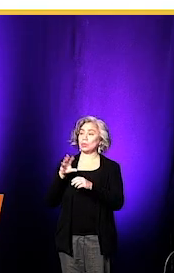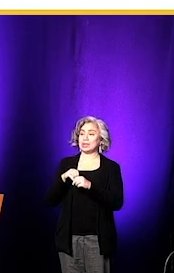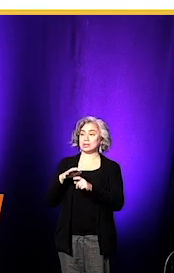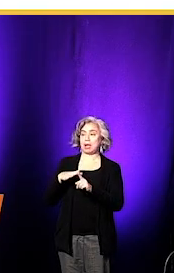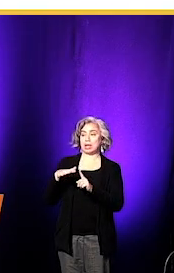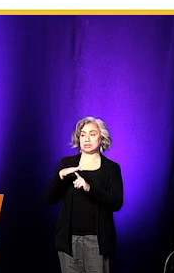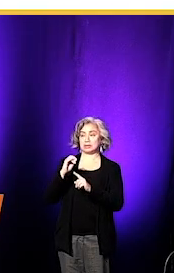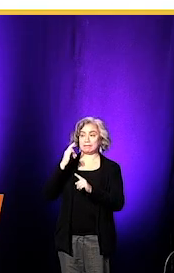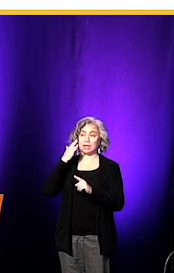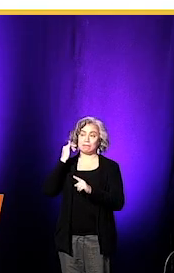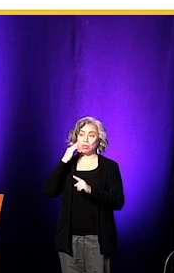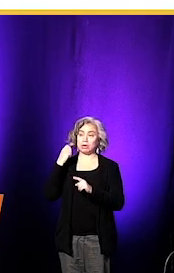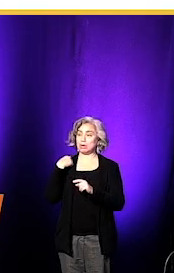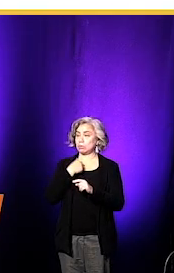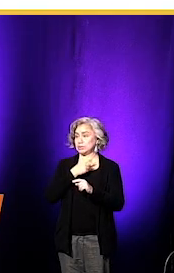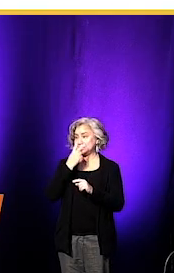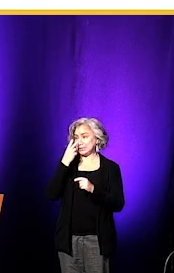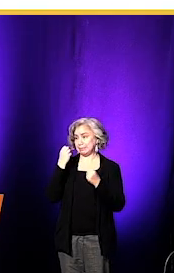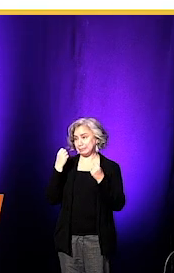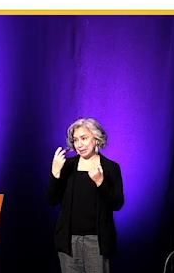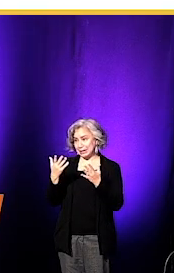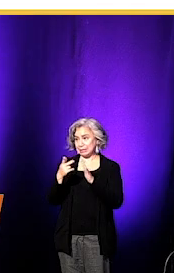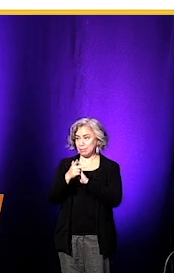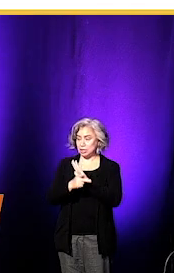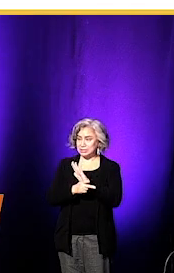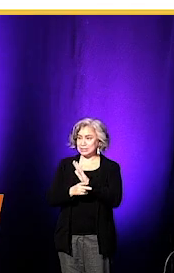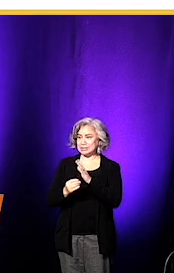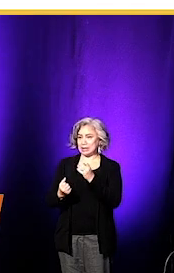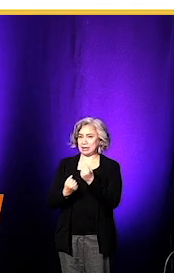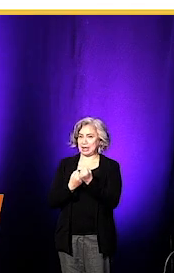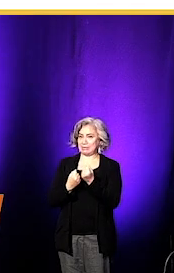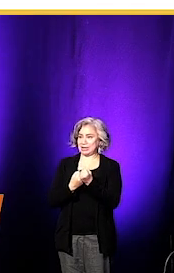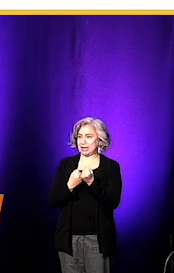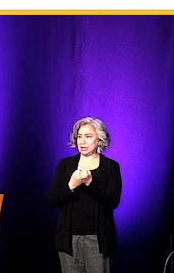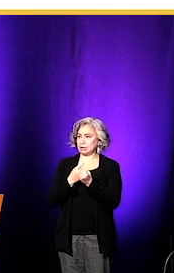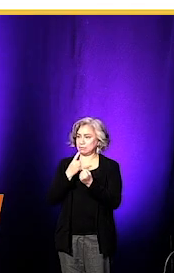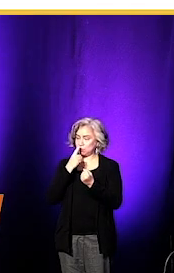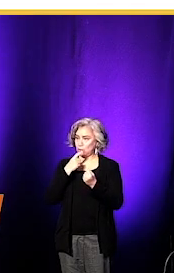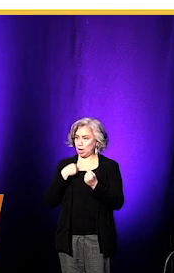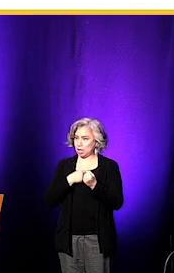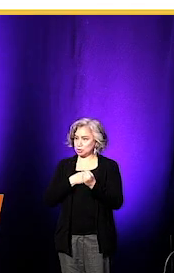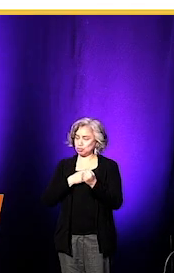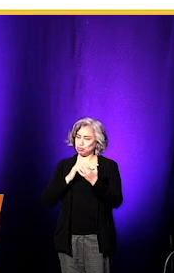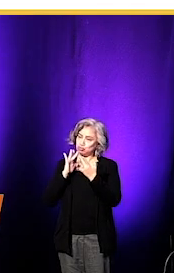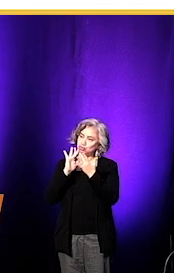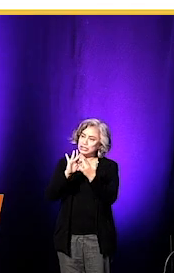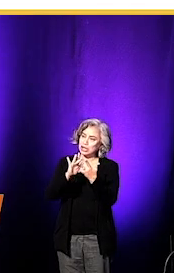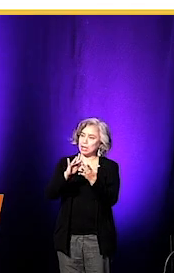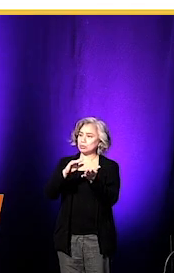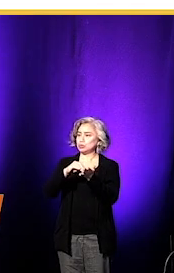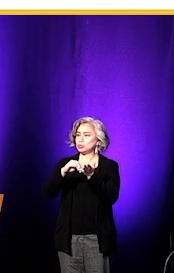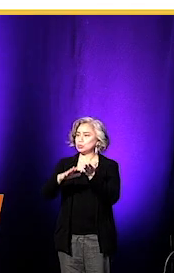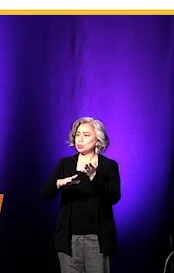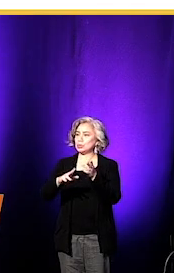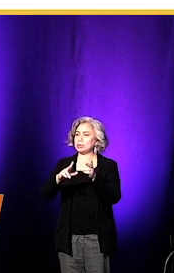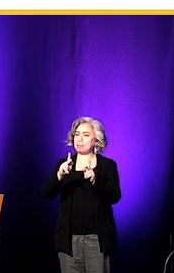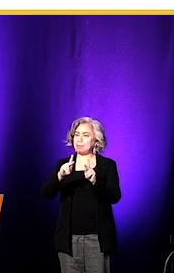of policies advocating for, we want to reach out to student populations